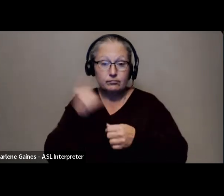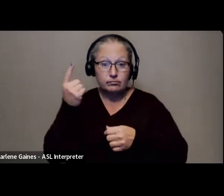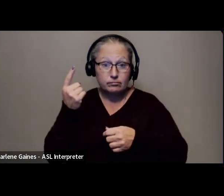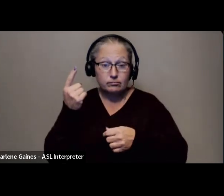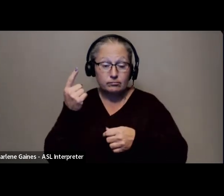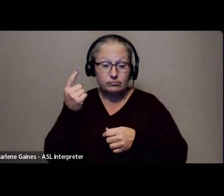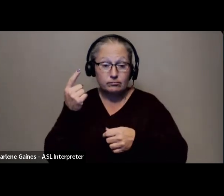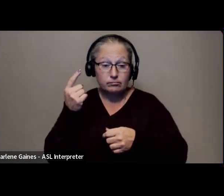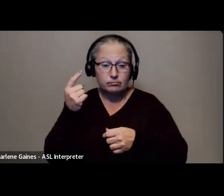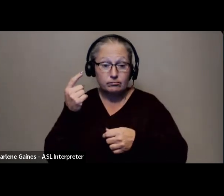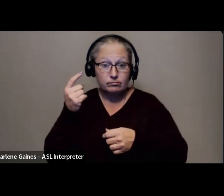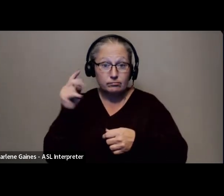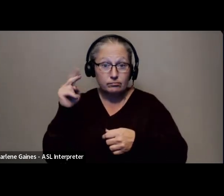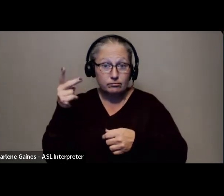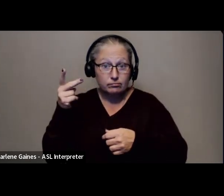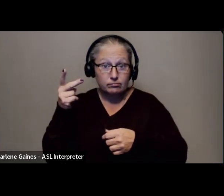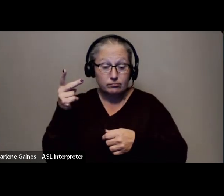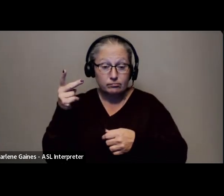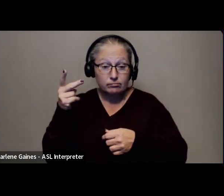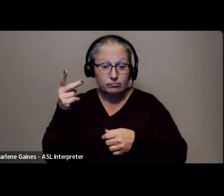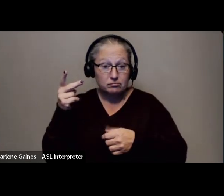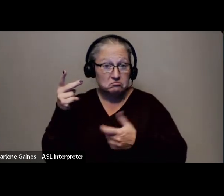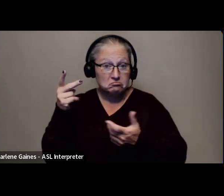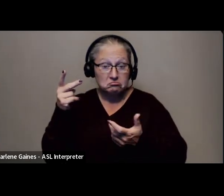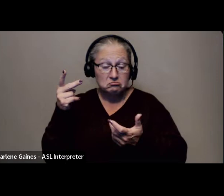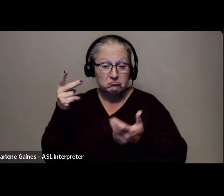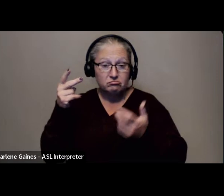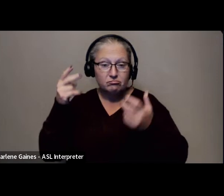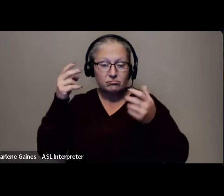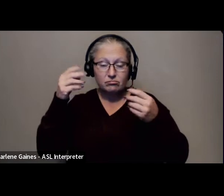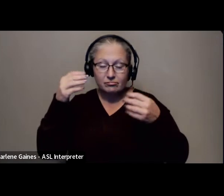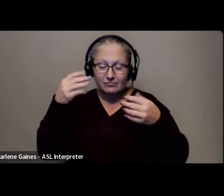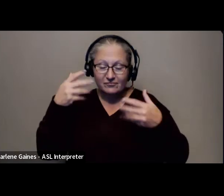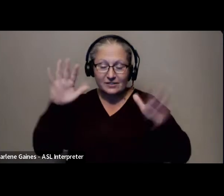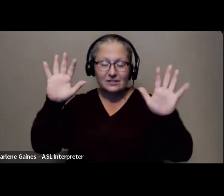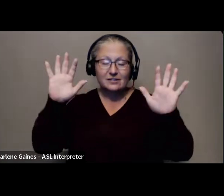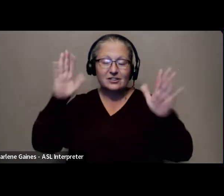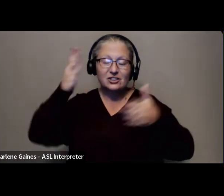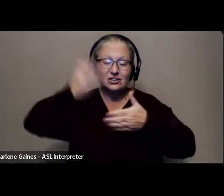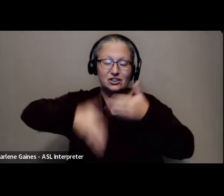once, going twice. Sold. All right. We're going to